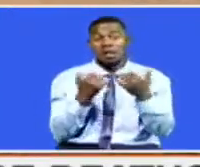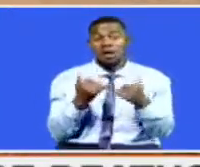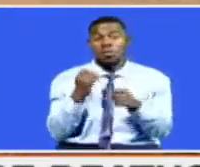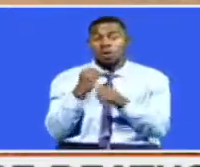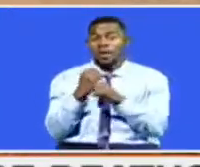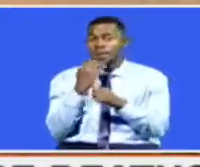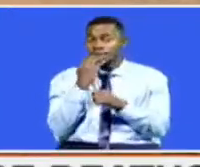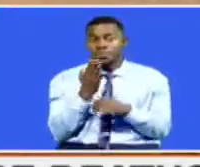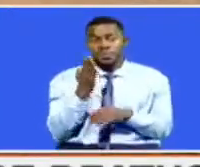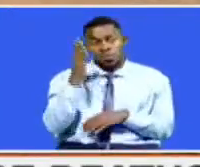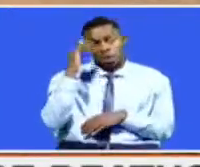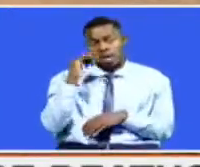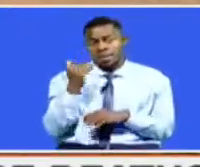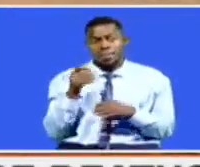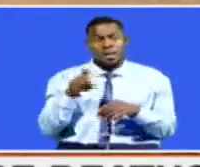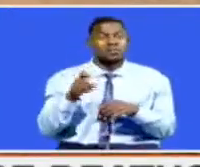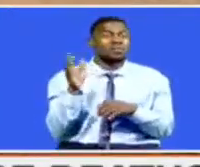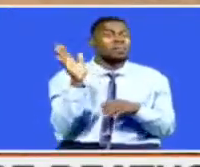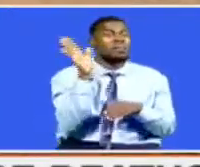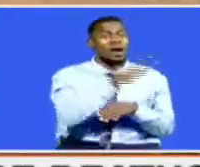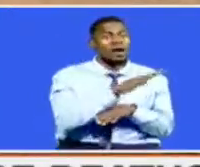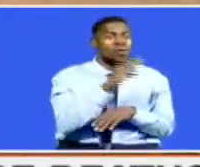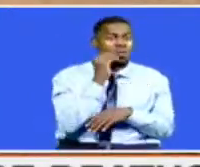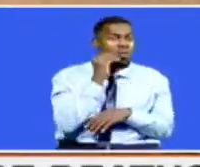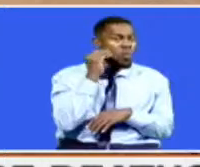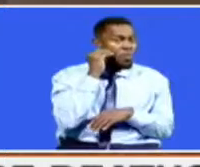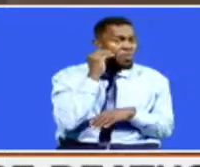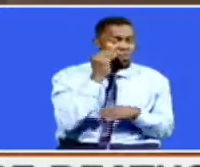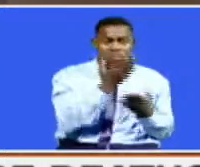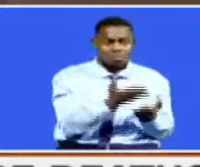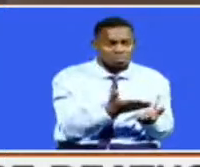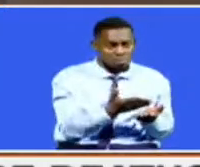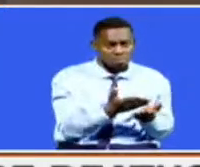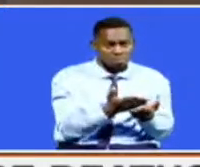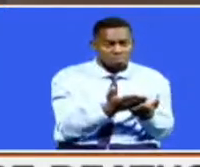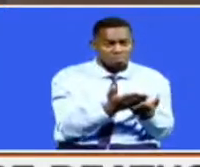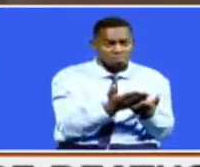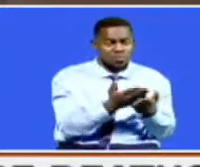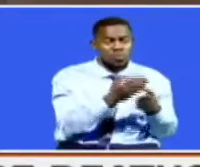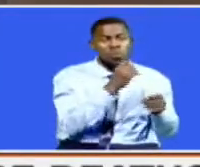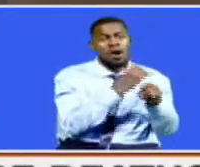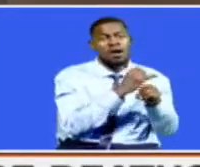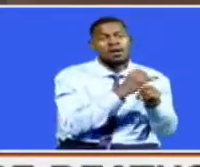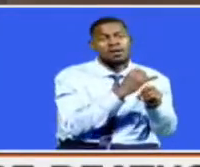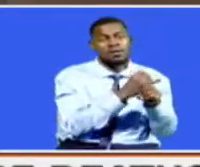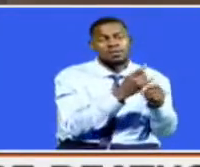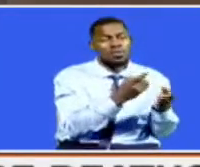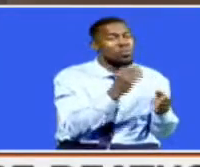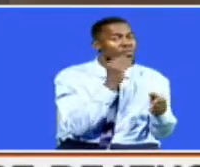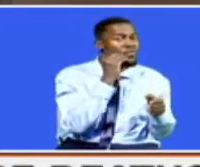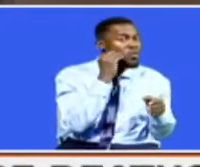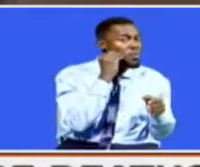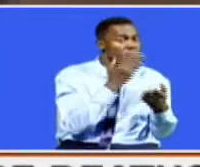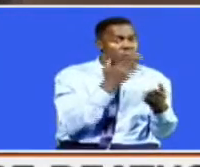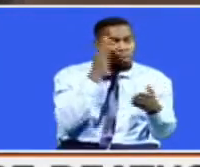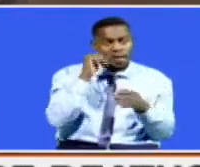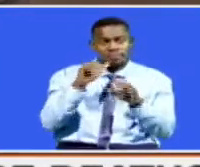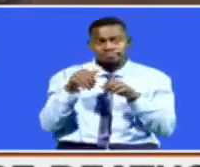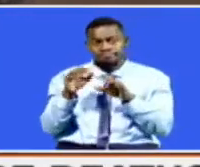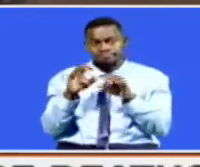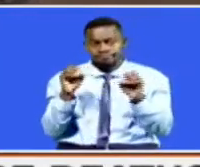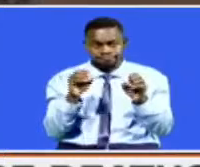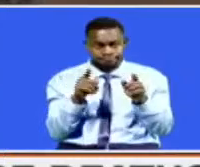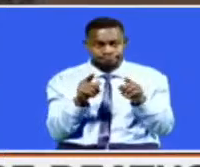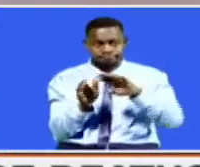huko nyumbani. Mtiambua siwezi vuka, maji ni mengi. At Kalamba area, a priest of the AIC church and one